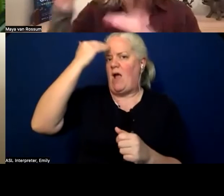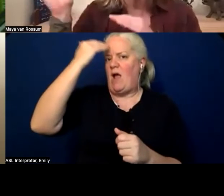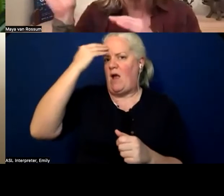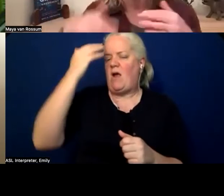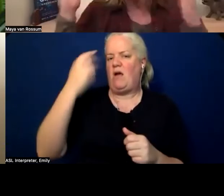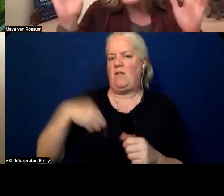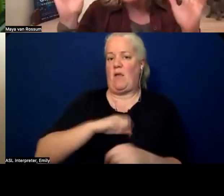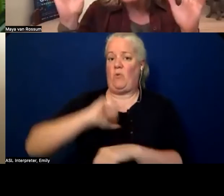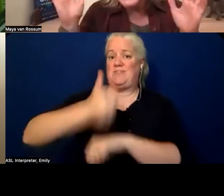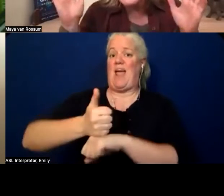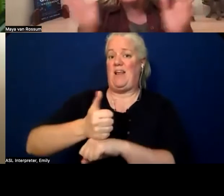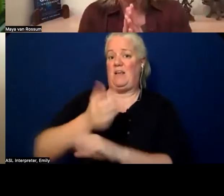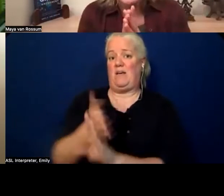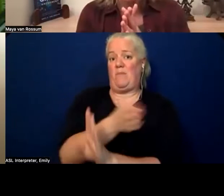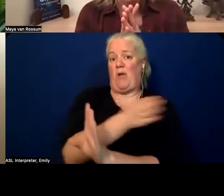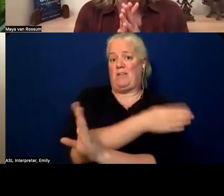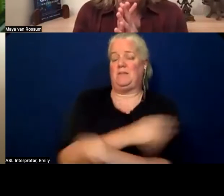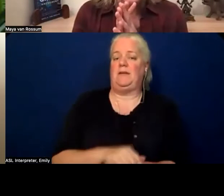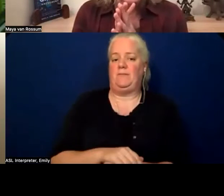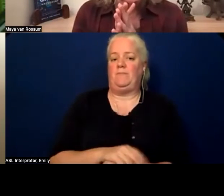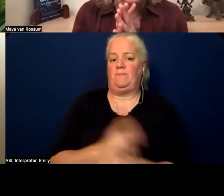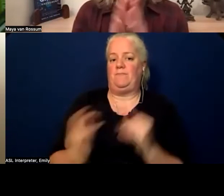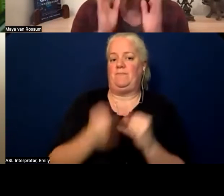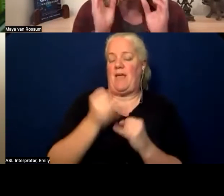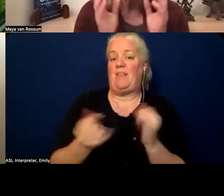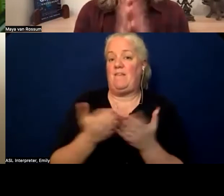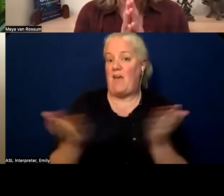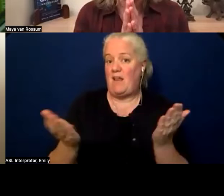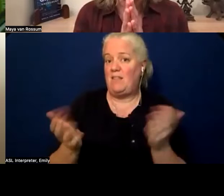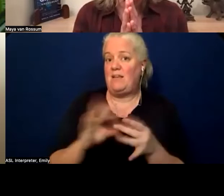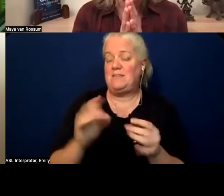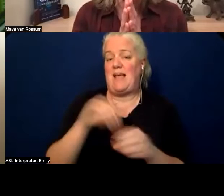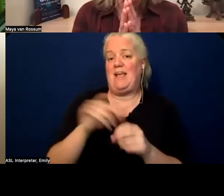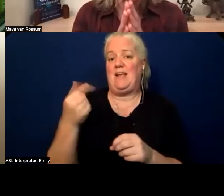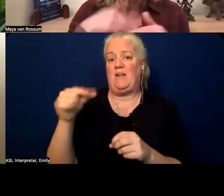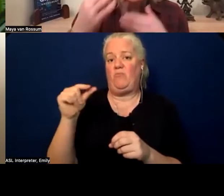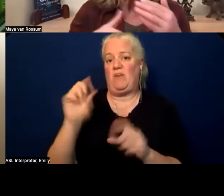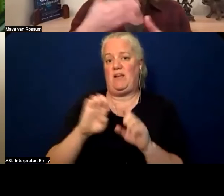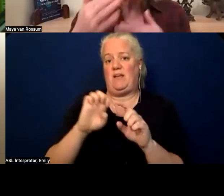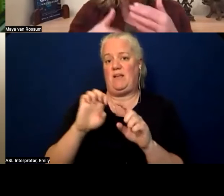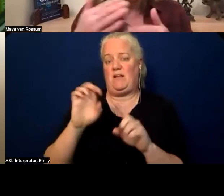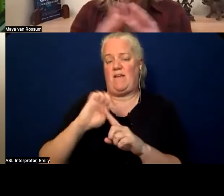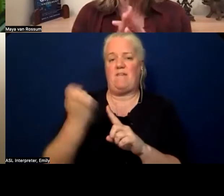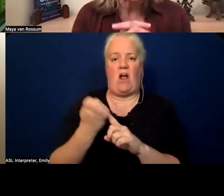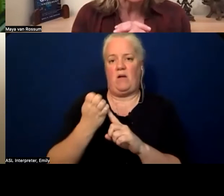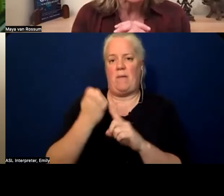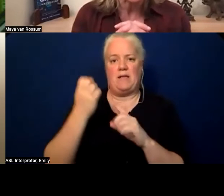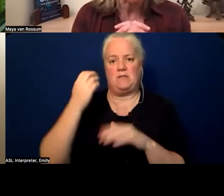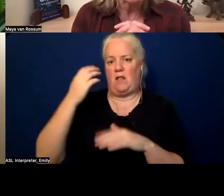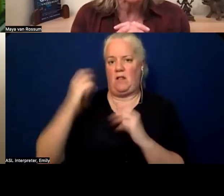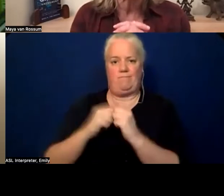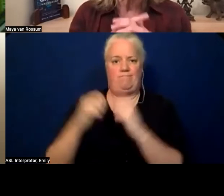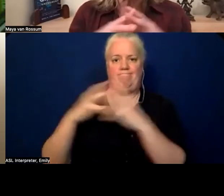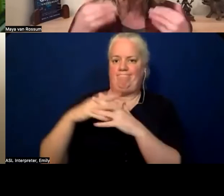setting. And the final thing is just to say, in our Green Amendment movement, as I said, when we reach a critical tipping point with state after states getting